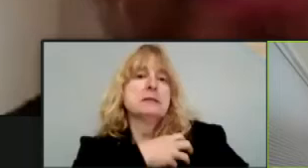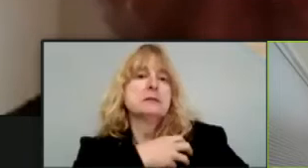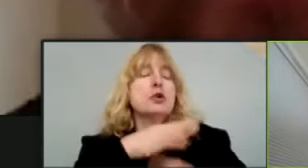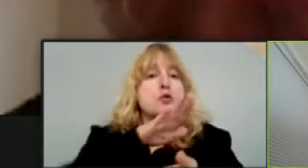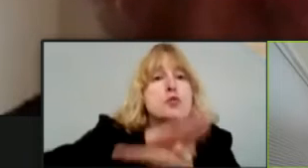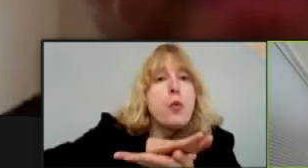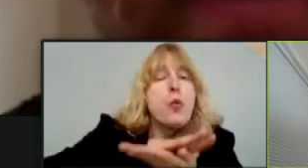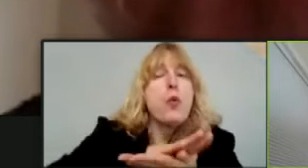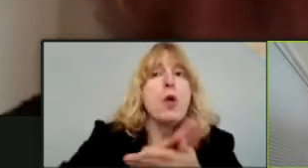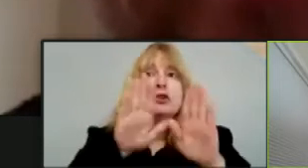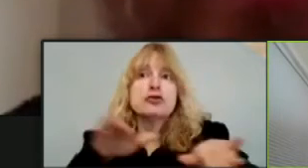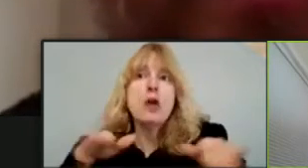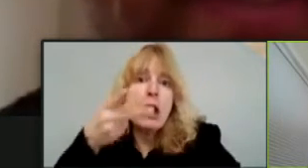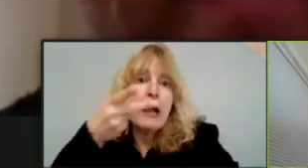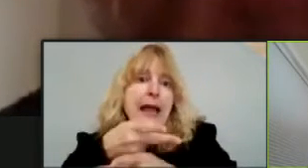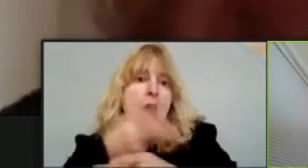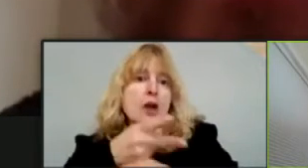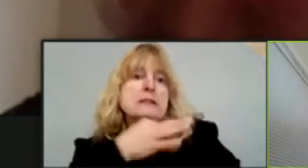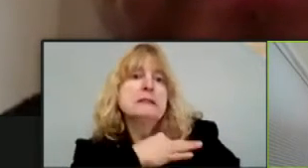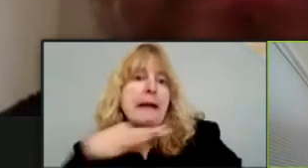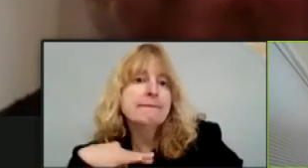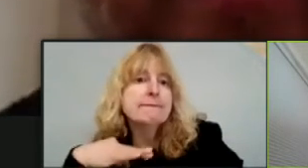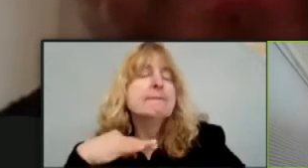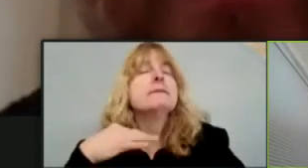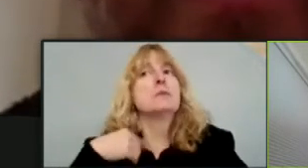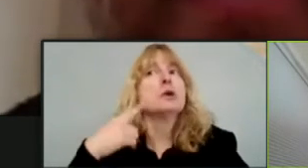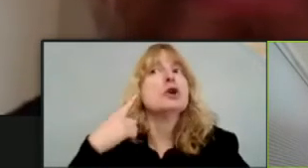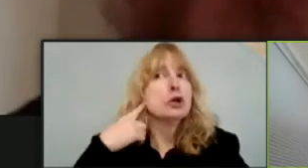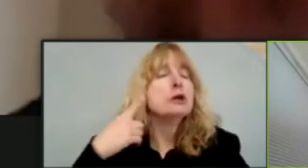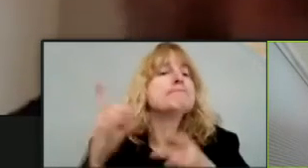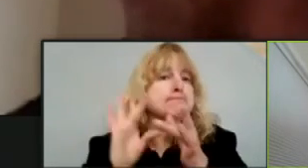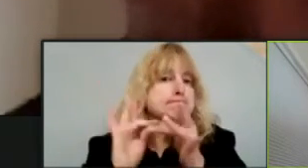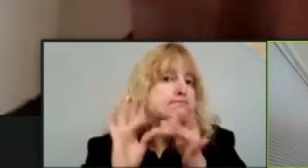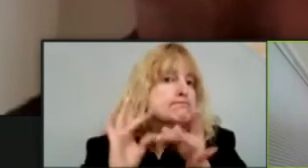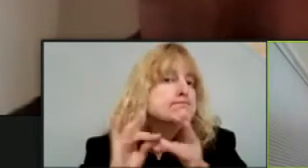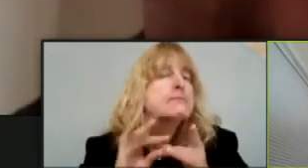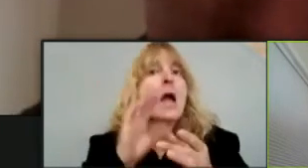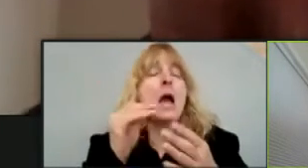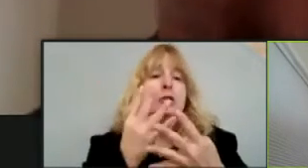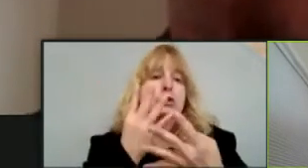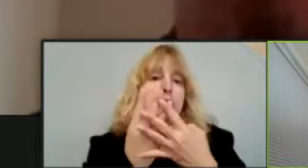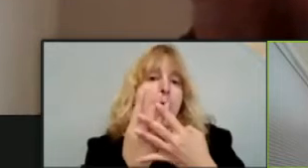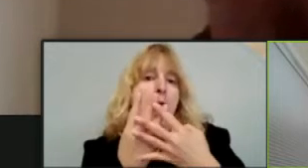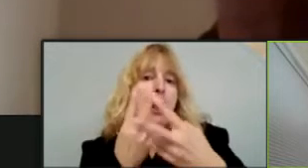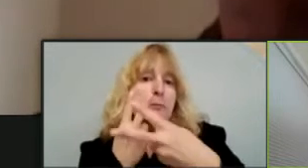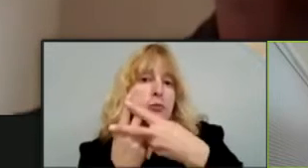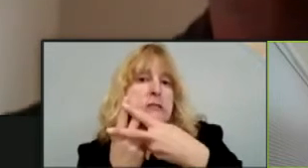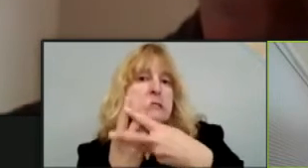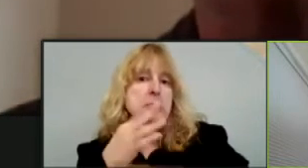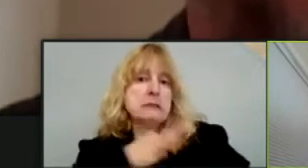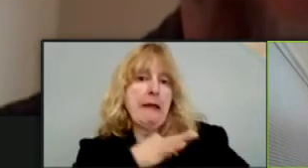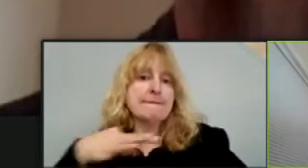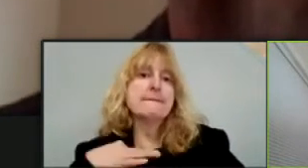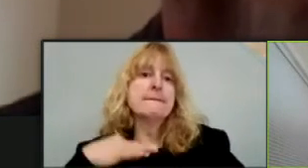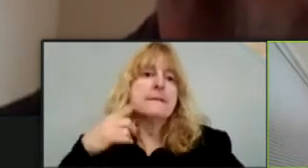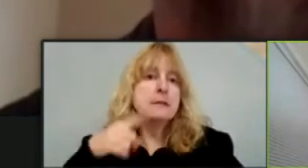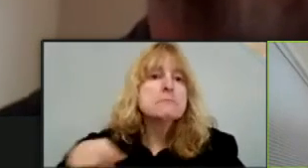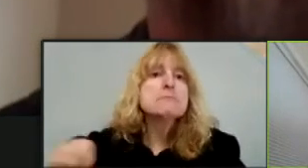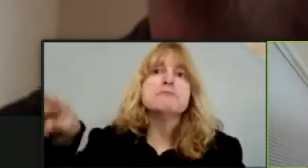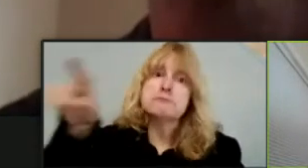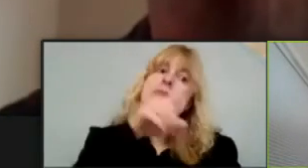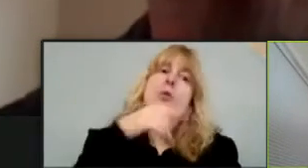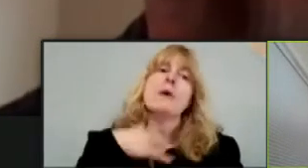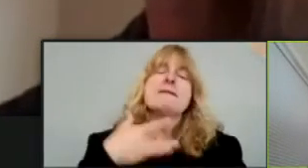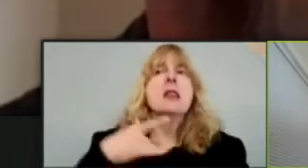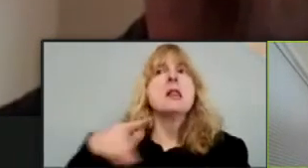School and childcare staff, we heard that conversation a little bit earlier, and then jail and prison staff. These we felt to be the highest